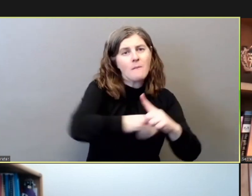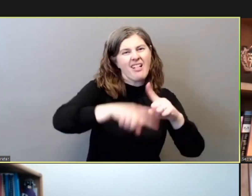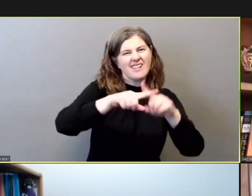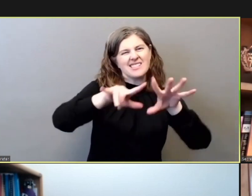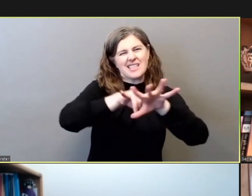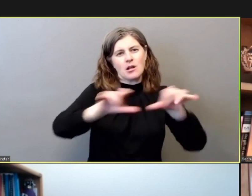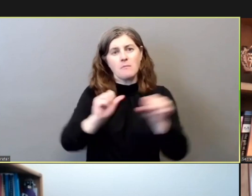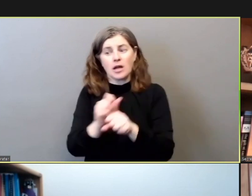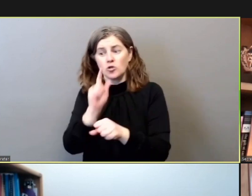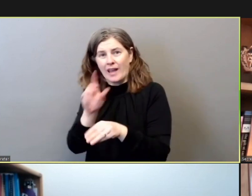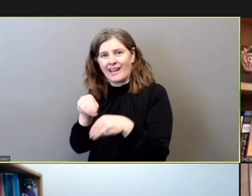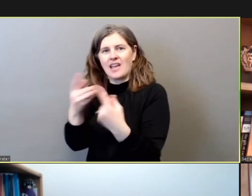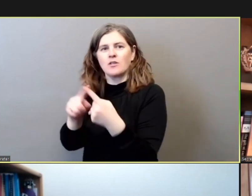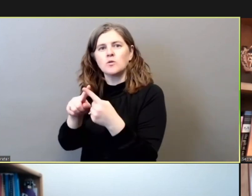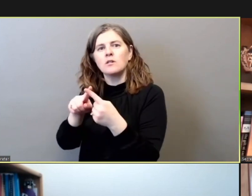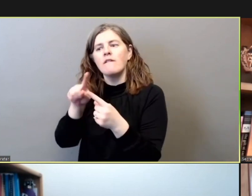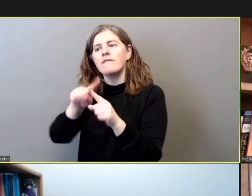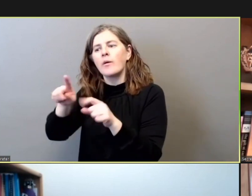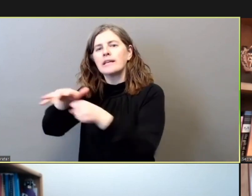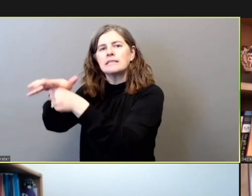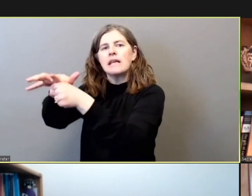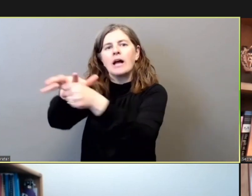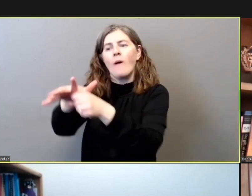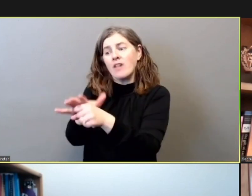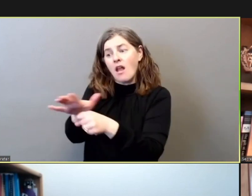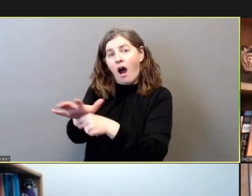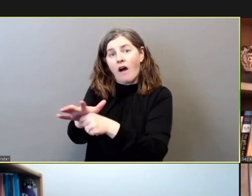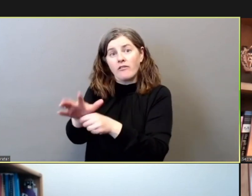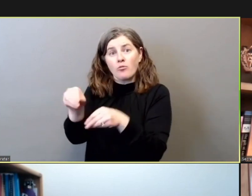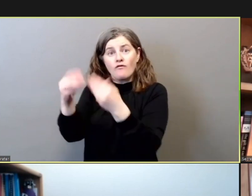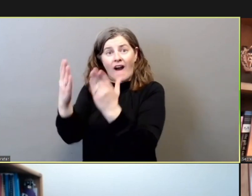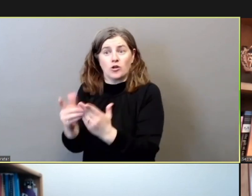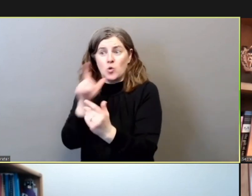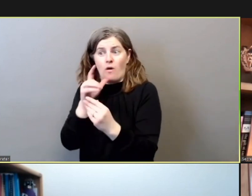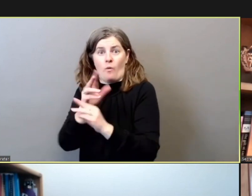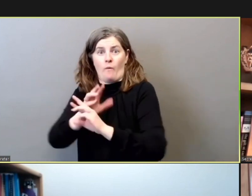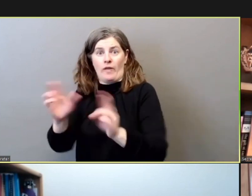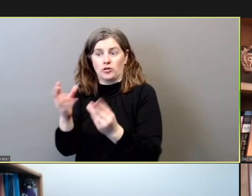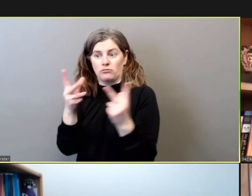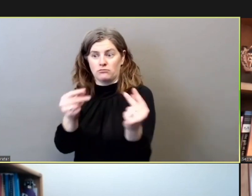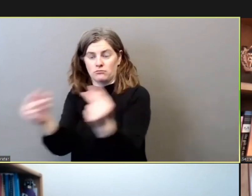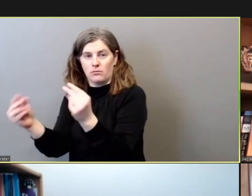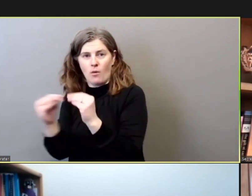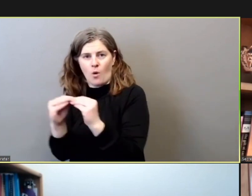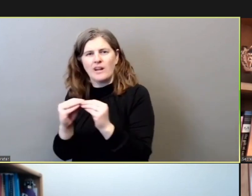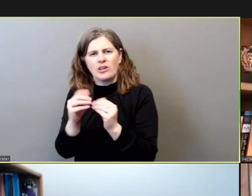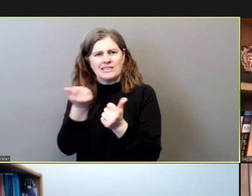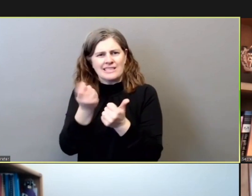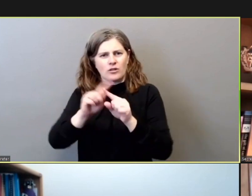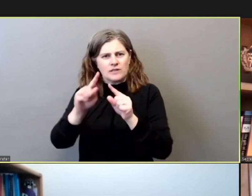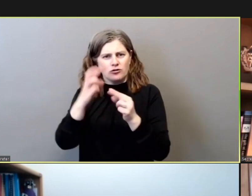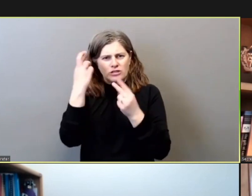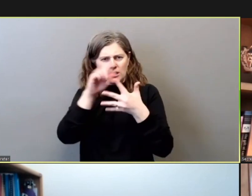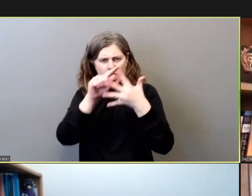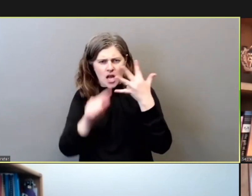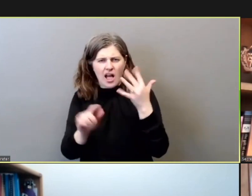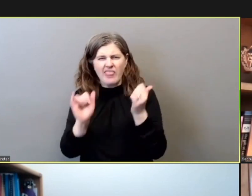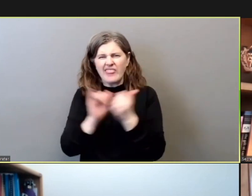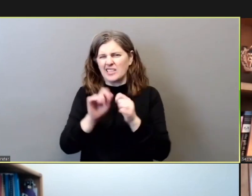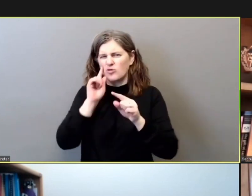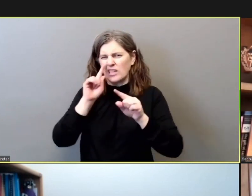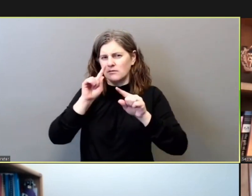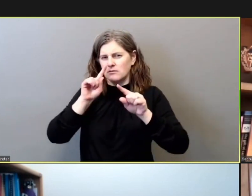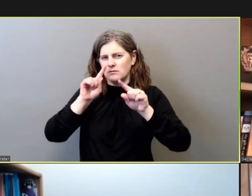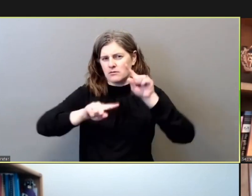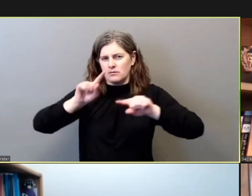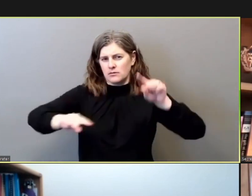can get doses to various sites and we have enough vaccine providers. So there are several moving parts. And so that is the distribution